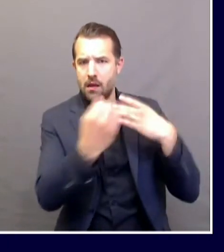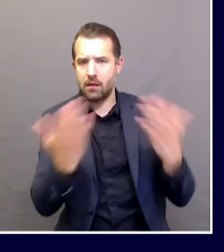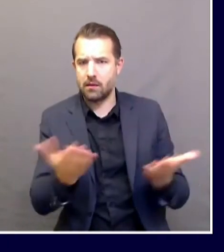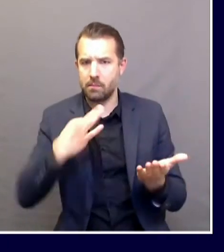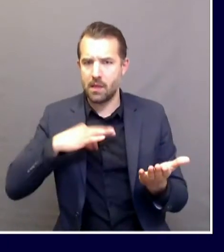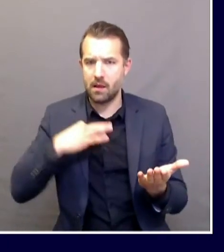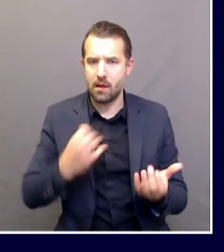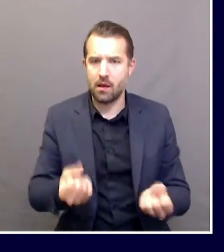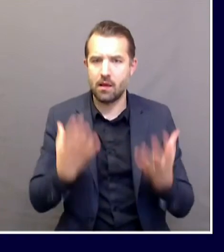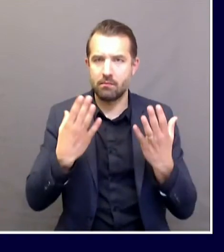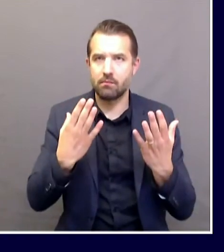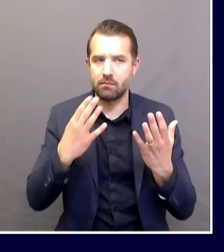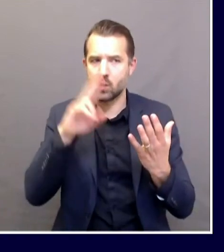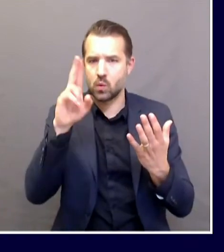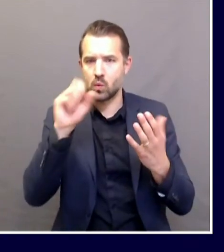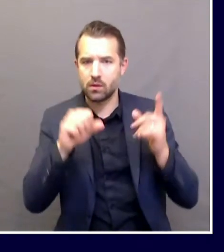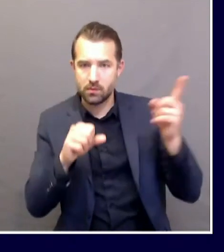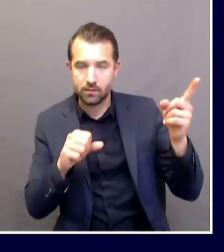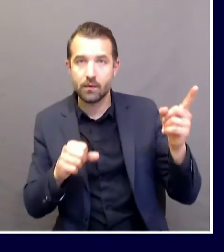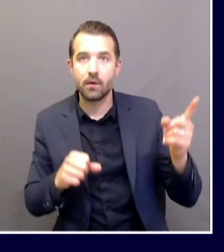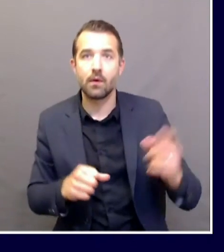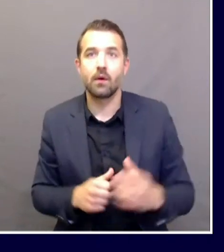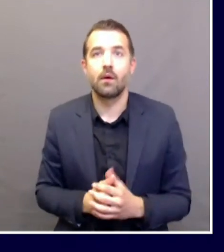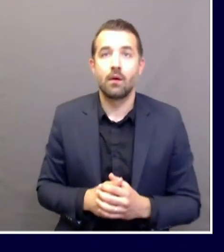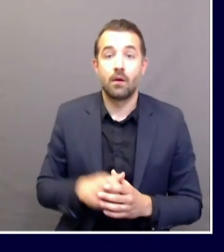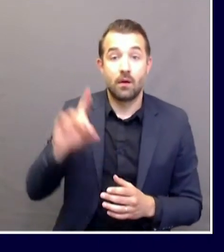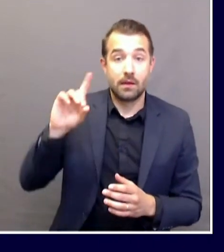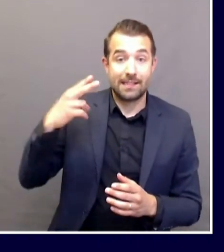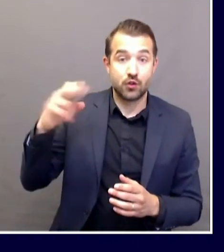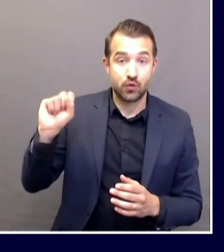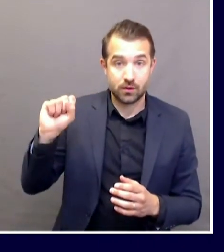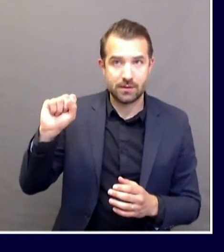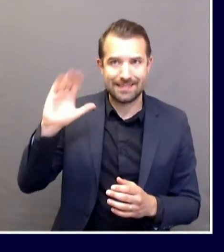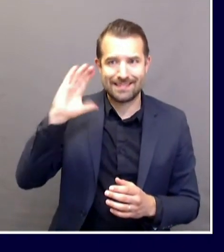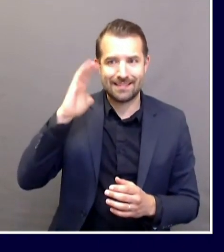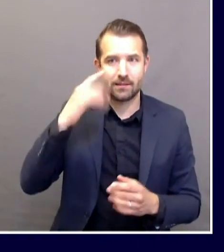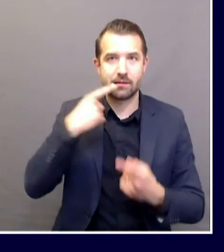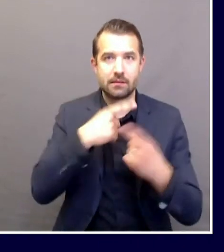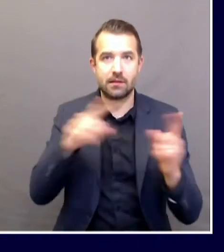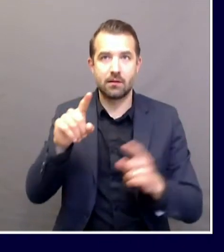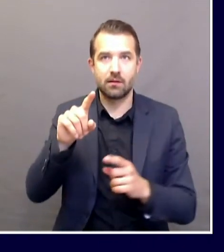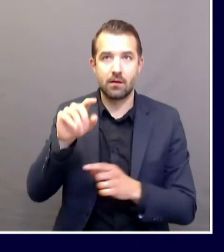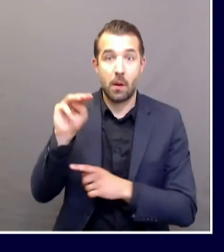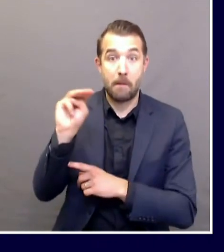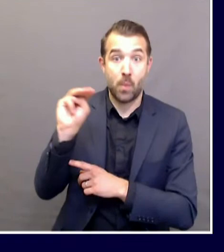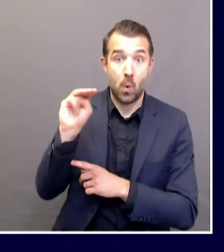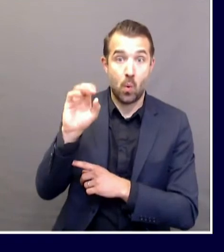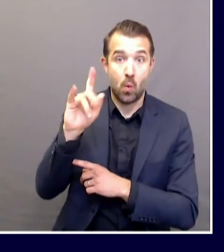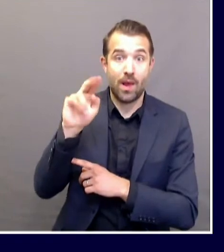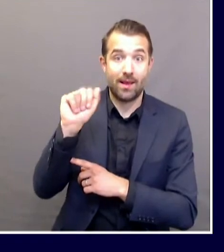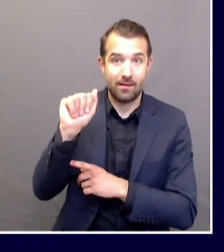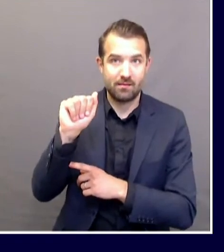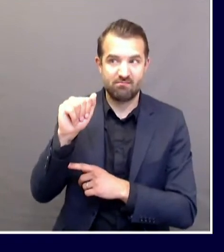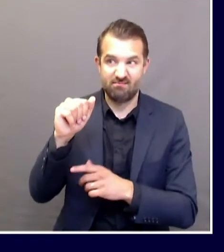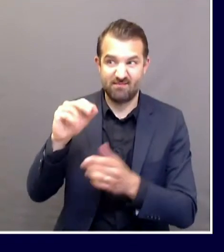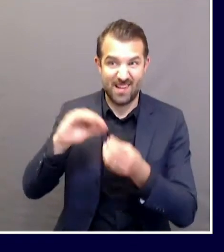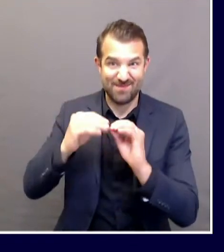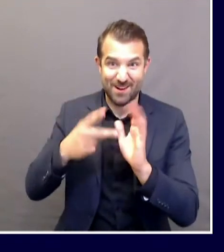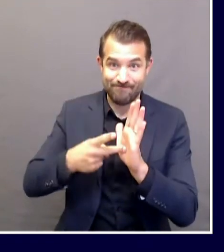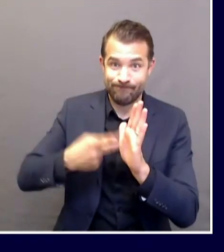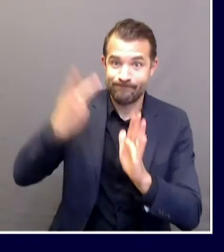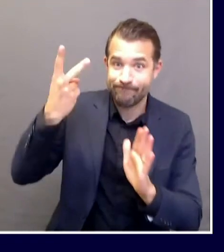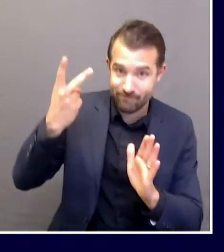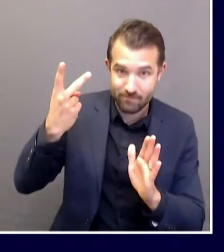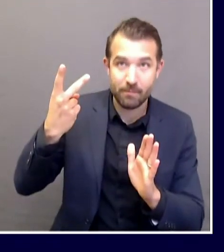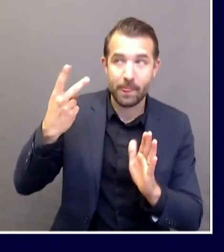DHHS that Moderna supplies seem to be more than double what they were. And that's actually different from what the